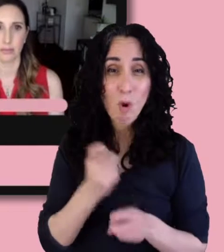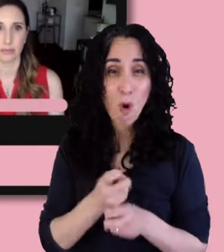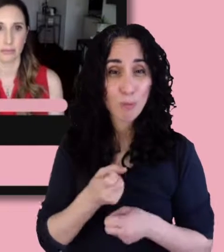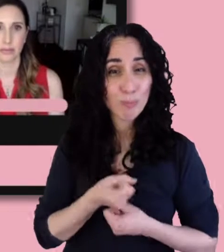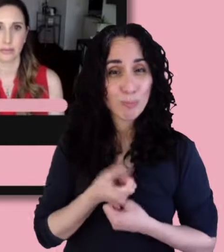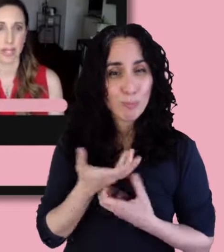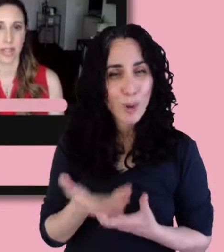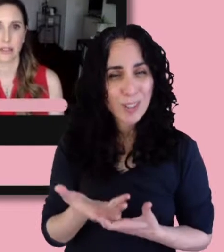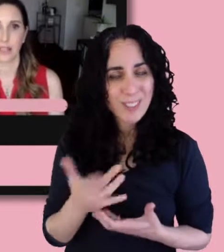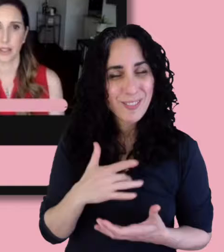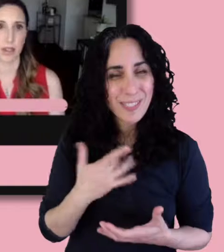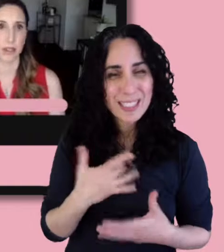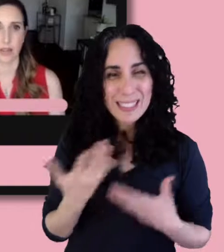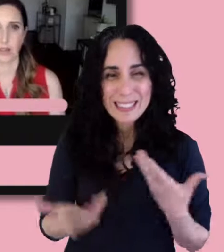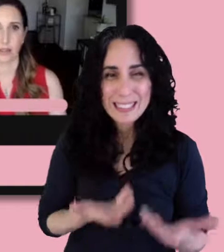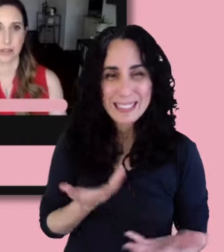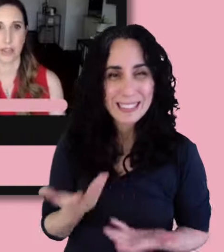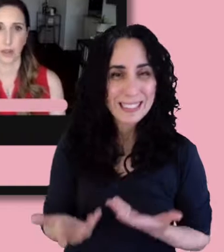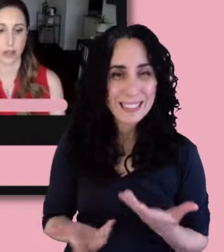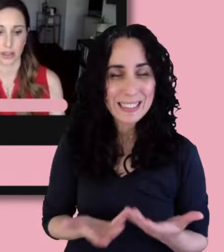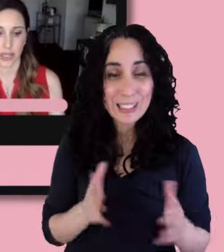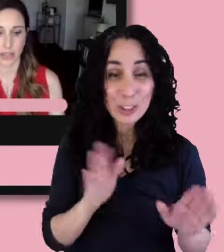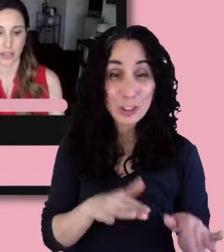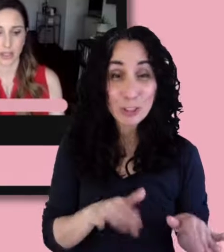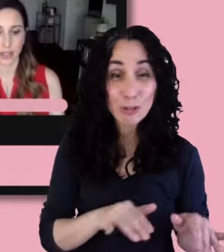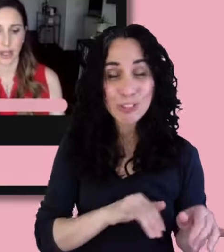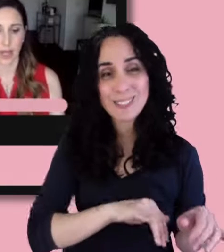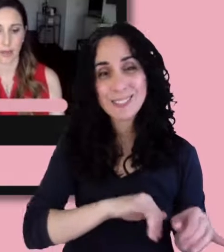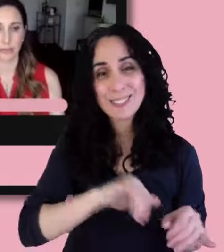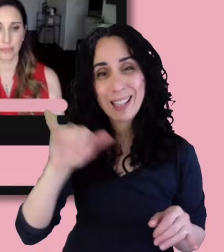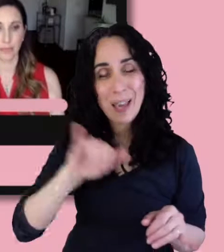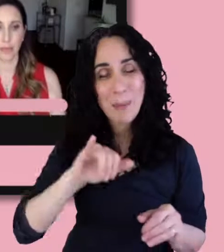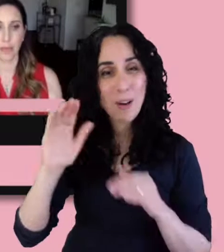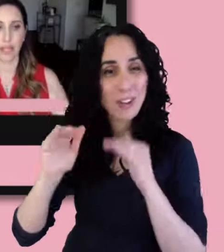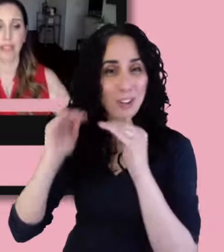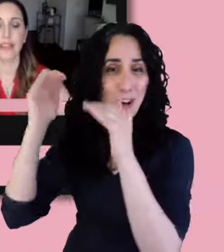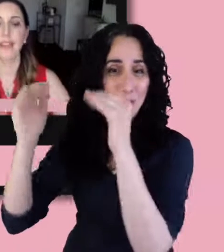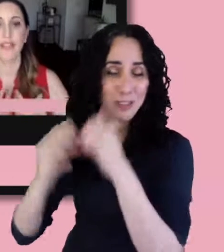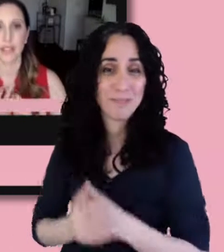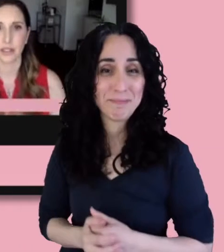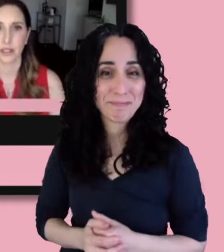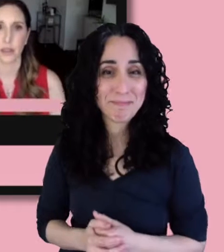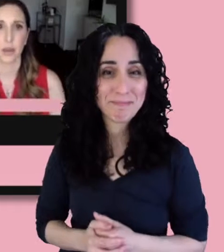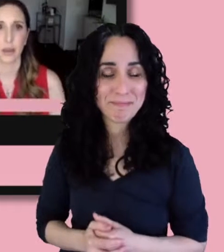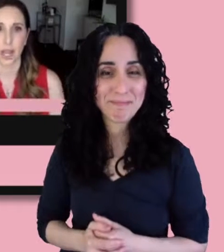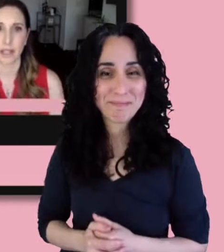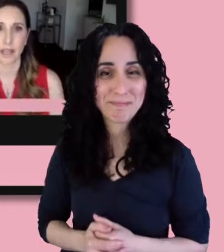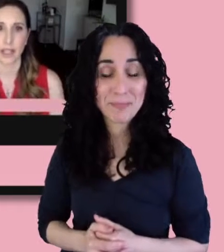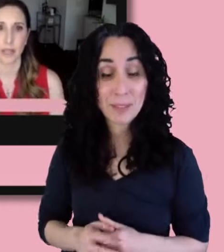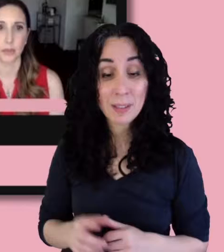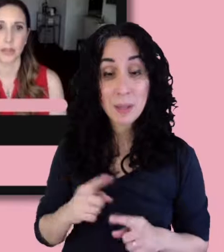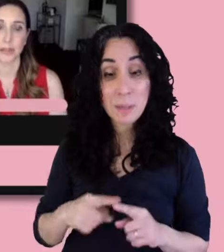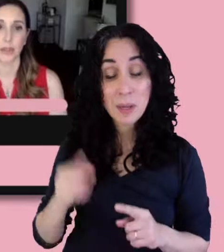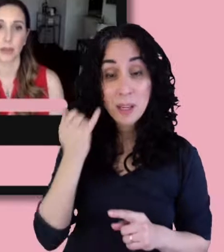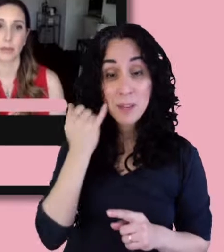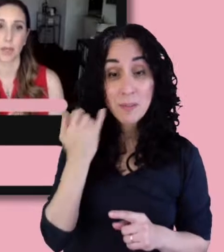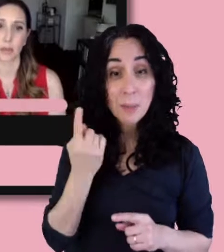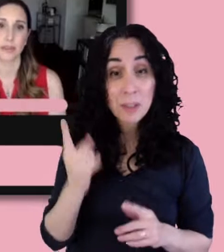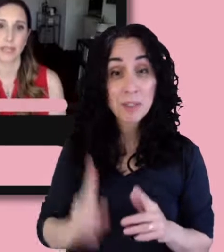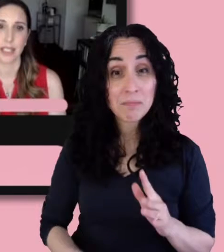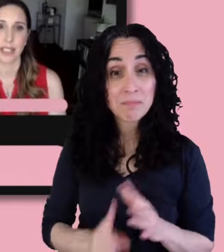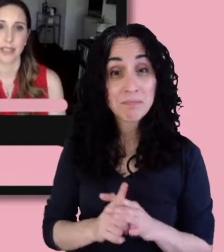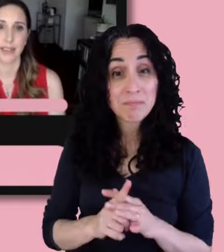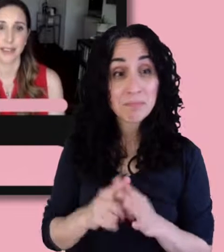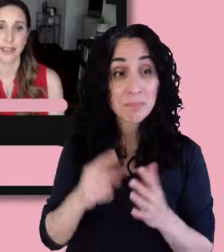struggle, and that's for adults and children alike. Um, but I think if things start to arise and you maybe don't know